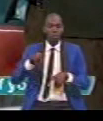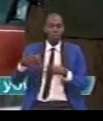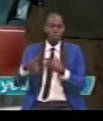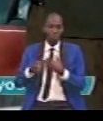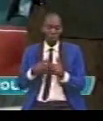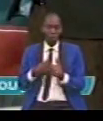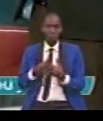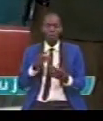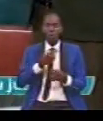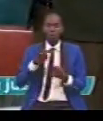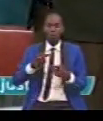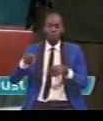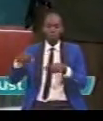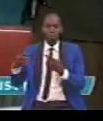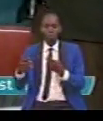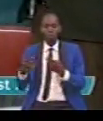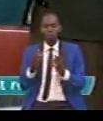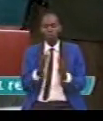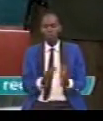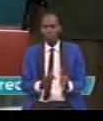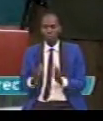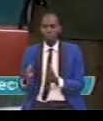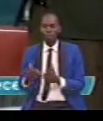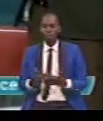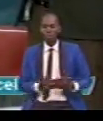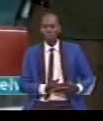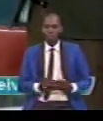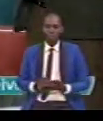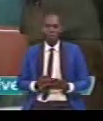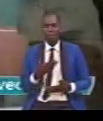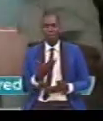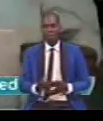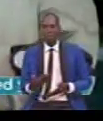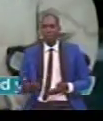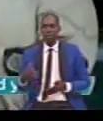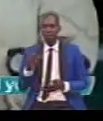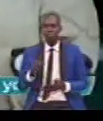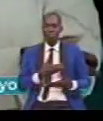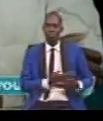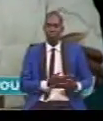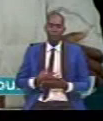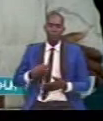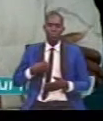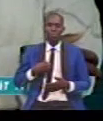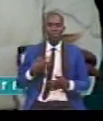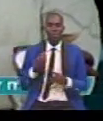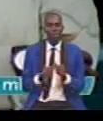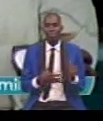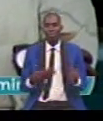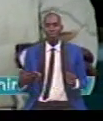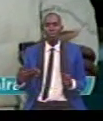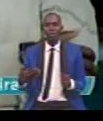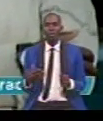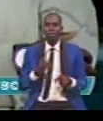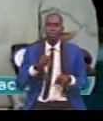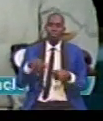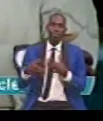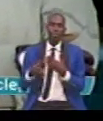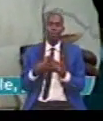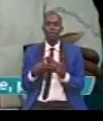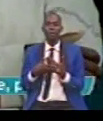go, prepare baby nappies and all baby clothes and all that. She went